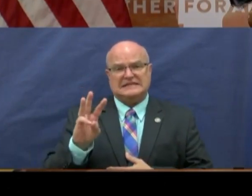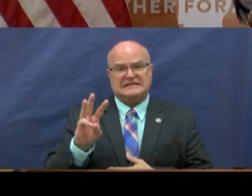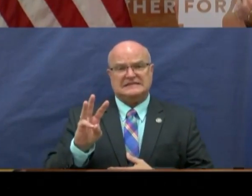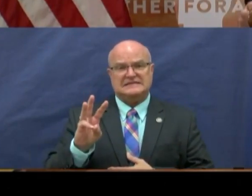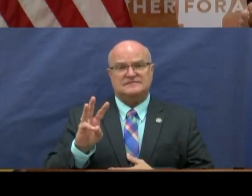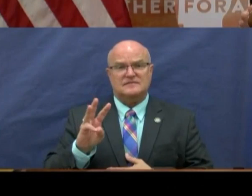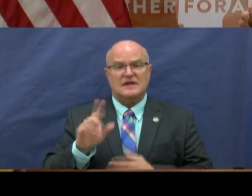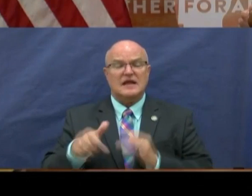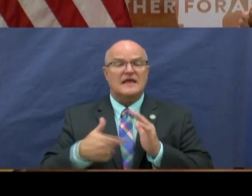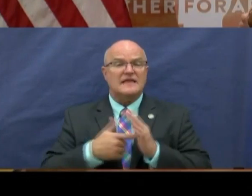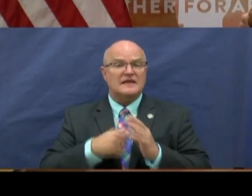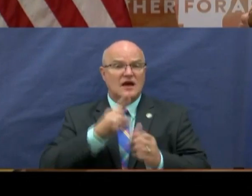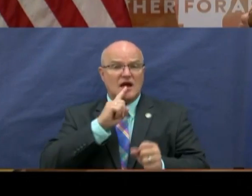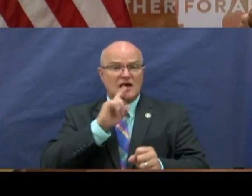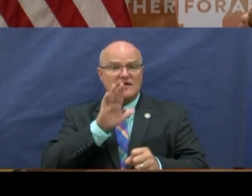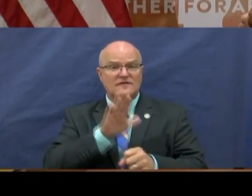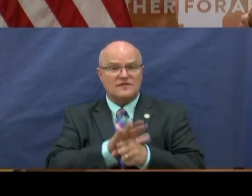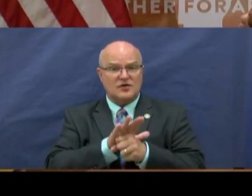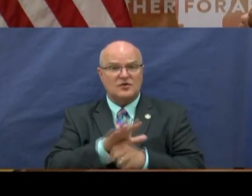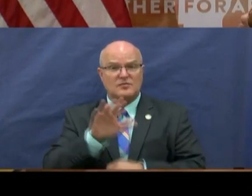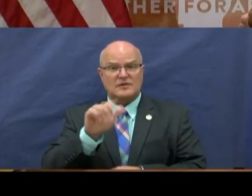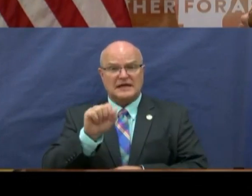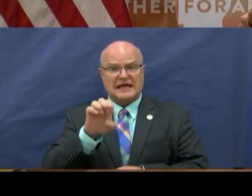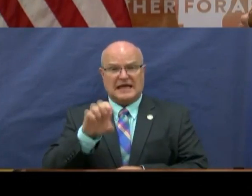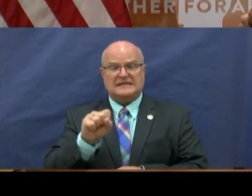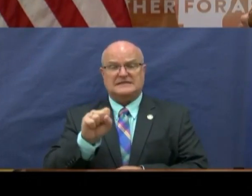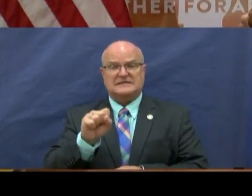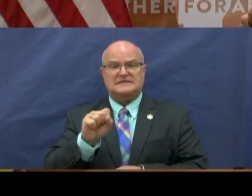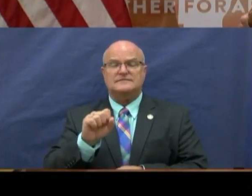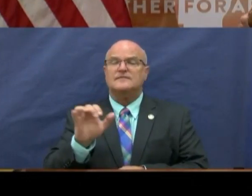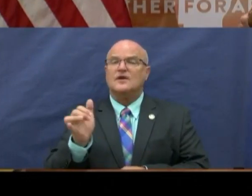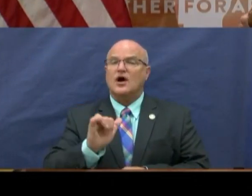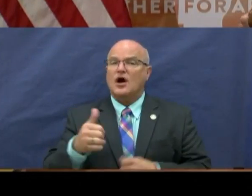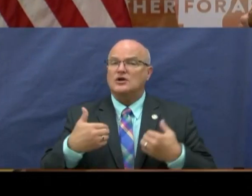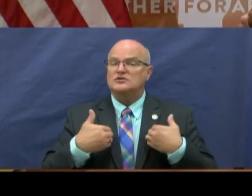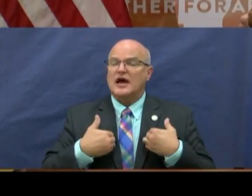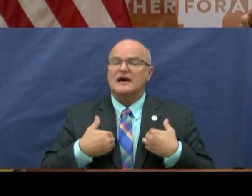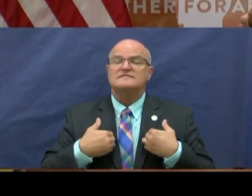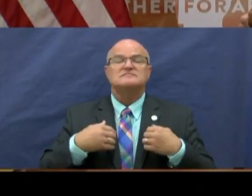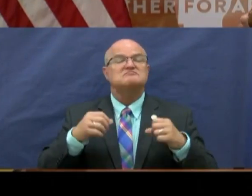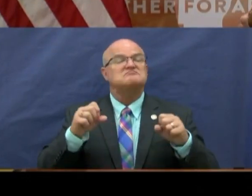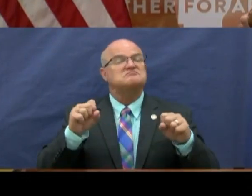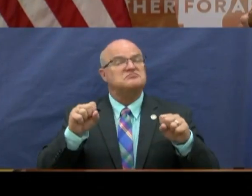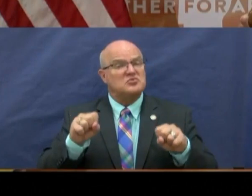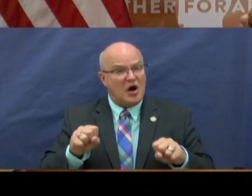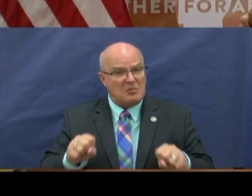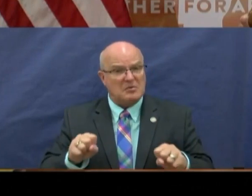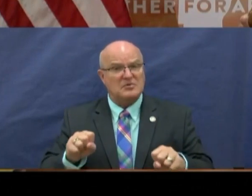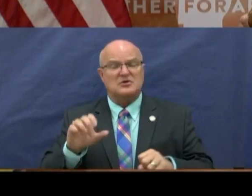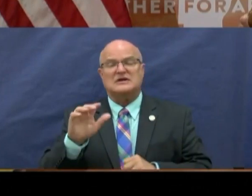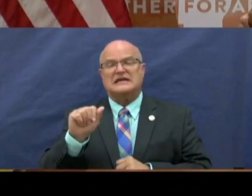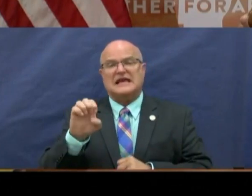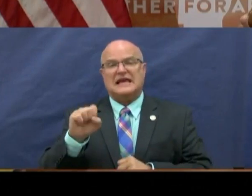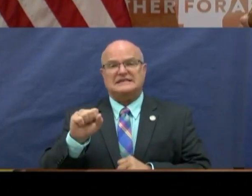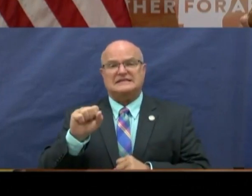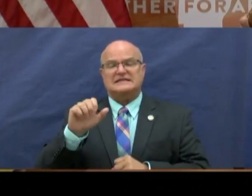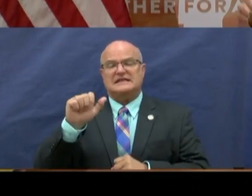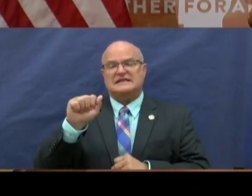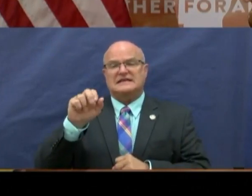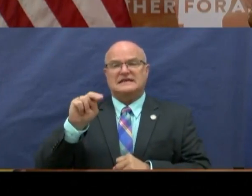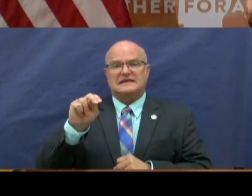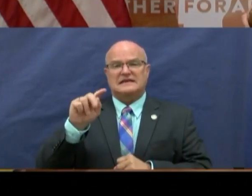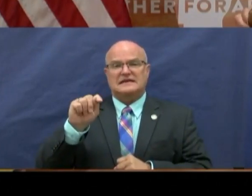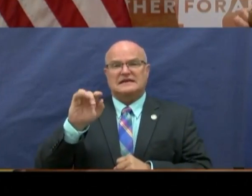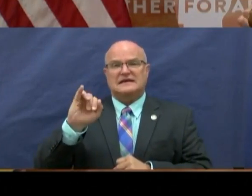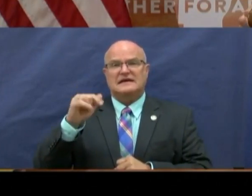are of the confirmed cases. We also have probable cases as a result of our antigen testing